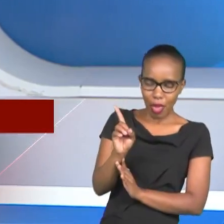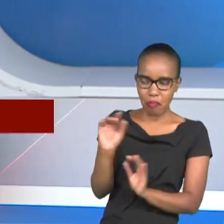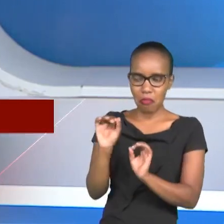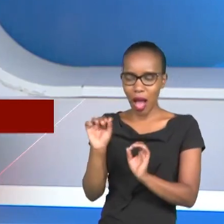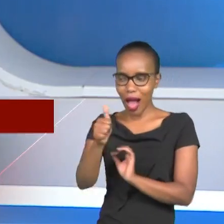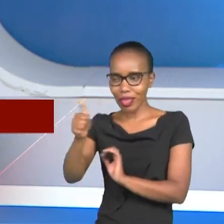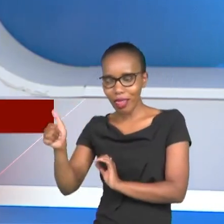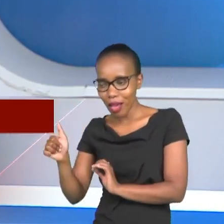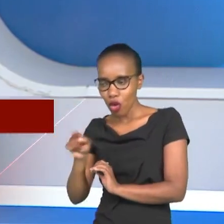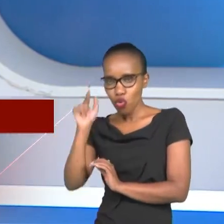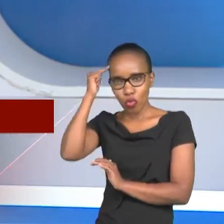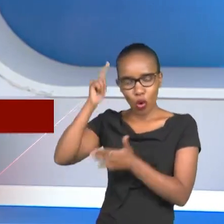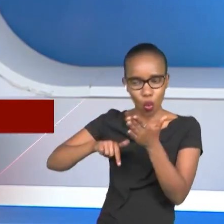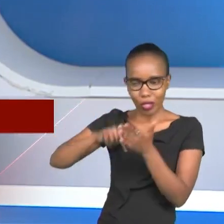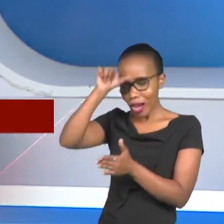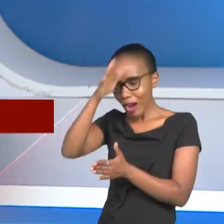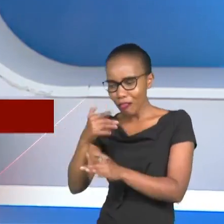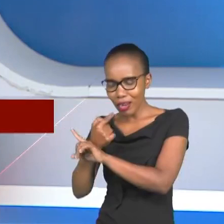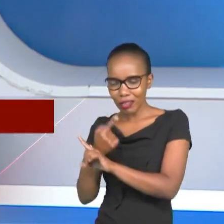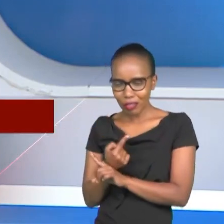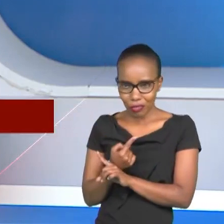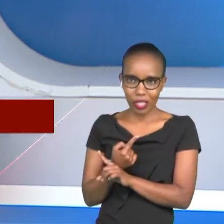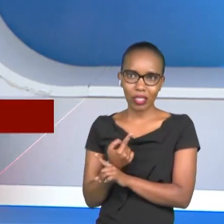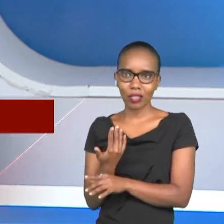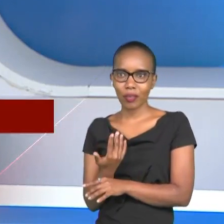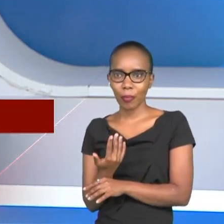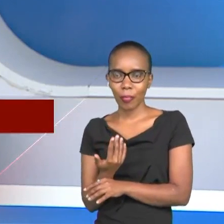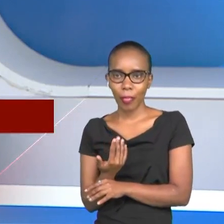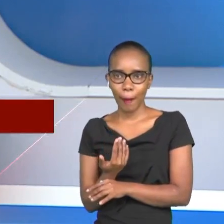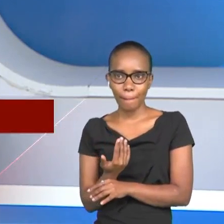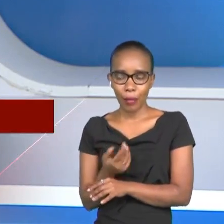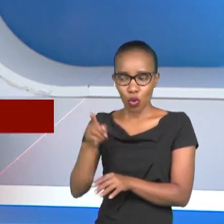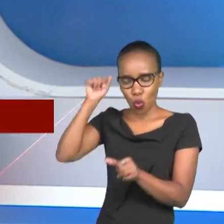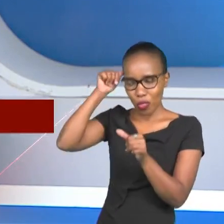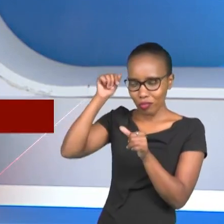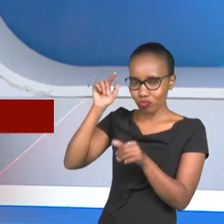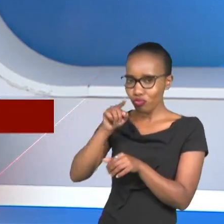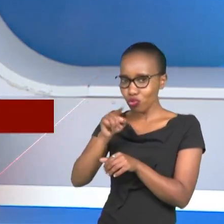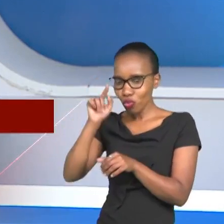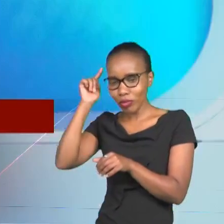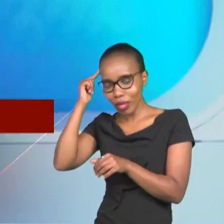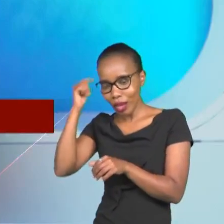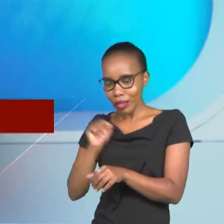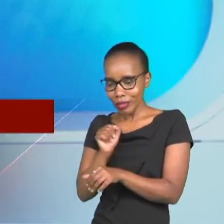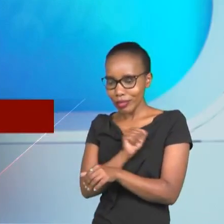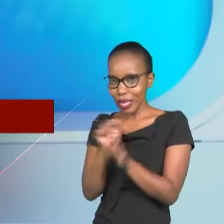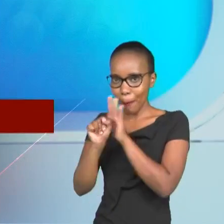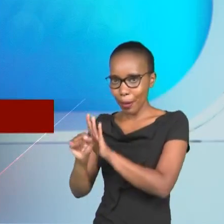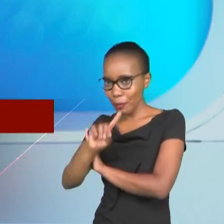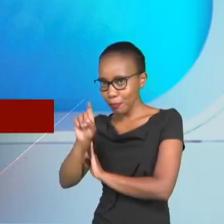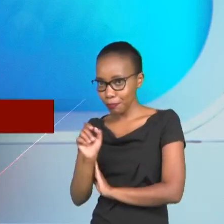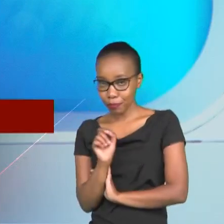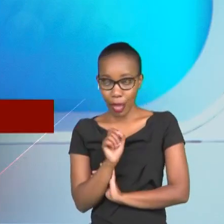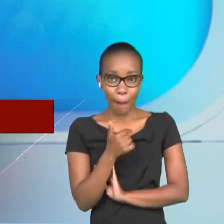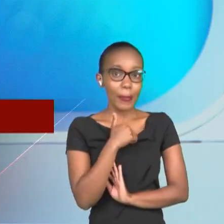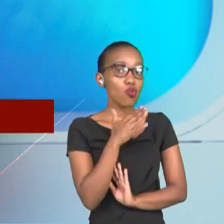actually seen that's Governor Igoro and Waitito and Embus Wambora. Do you think the Senate is biased in any way? That's exactly the point I was going to